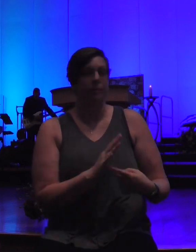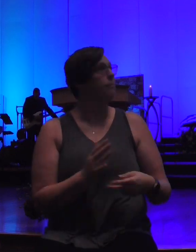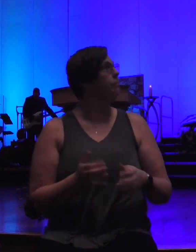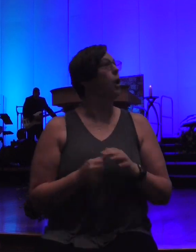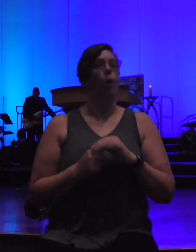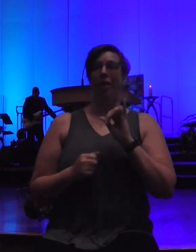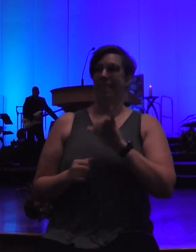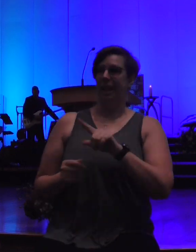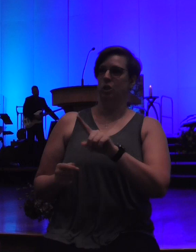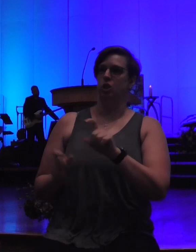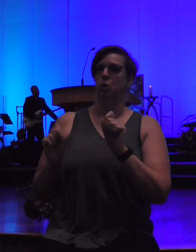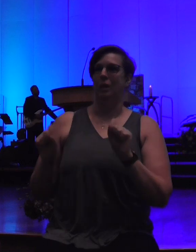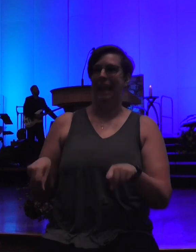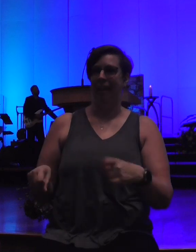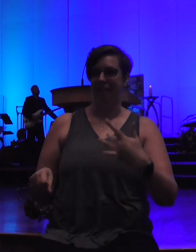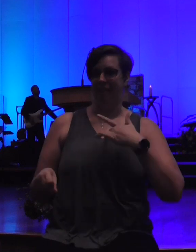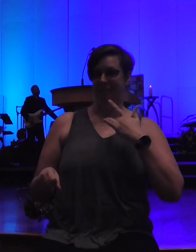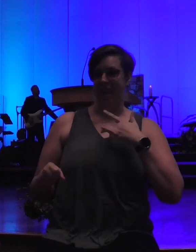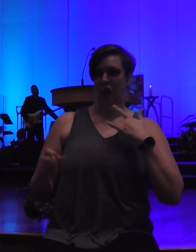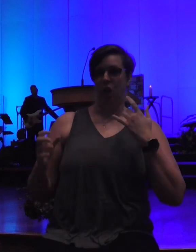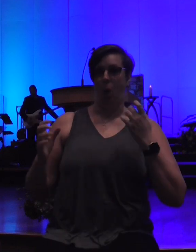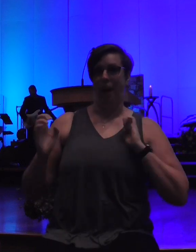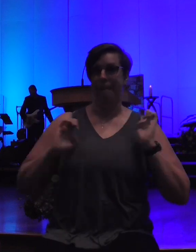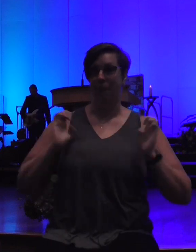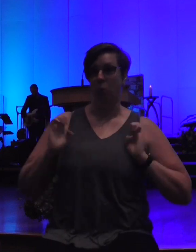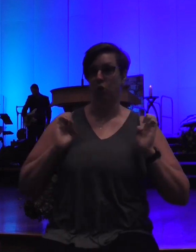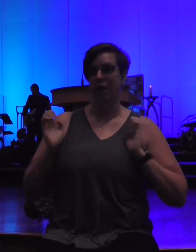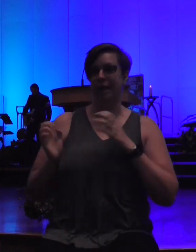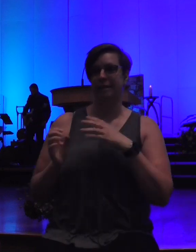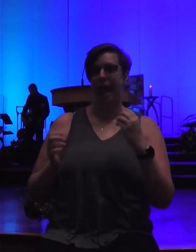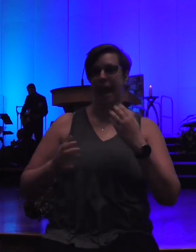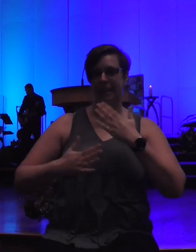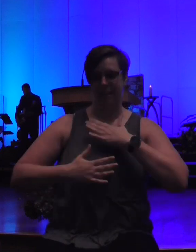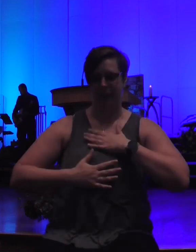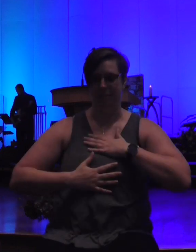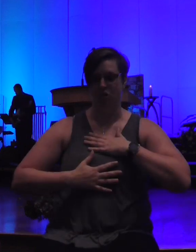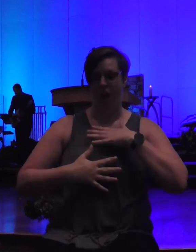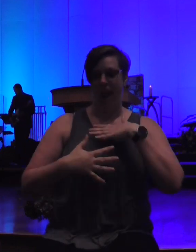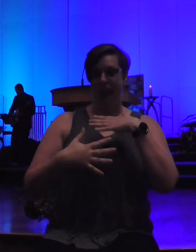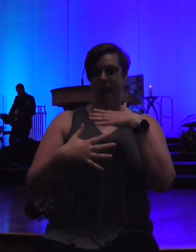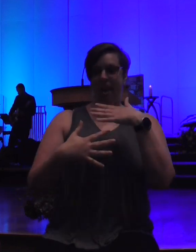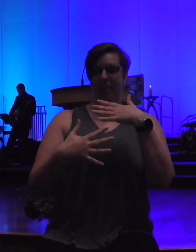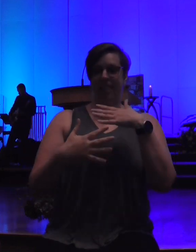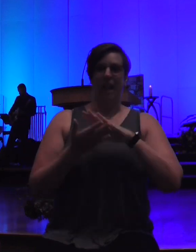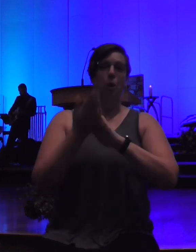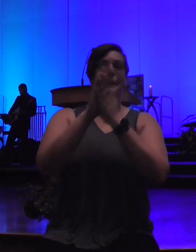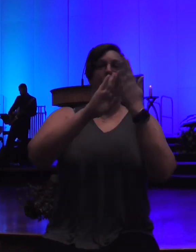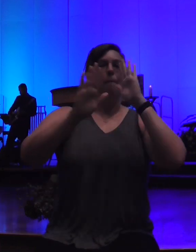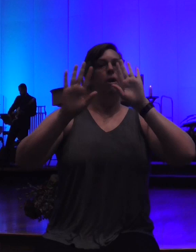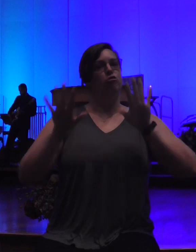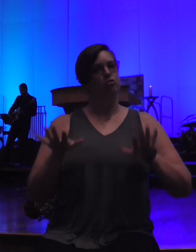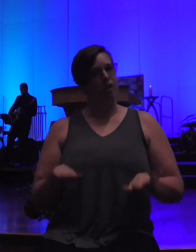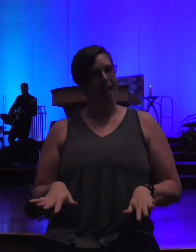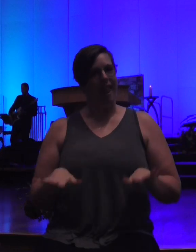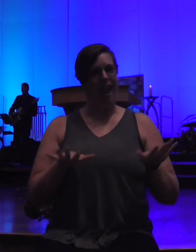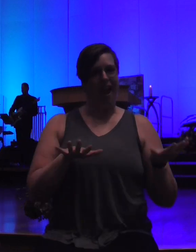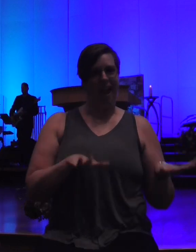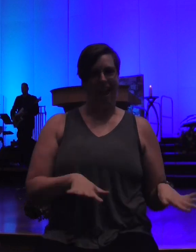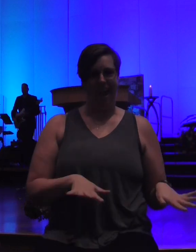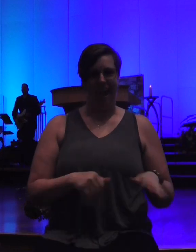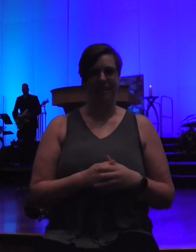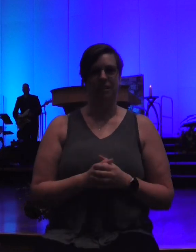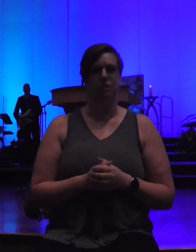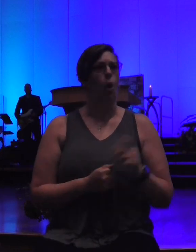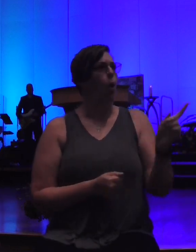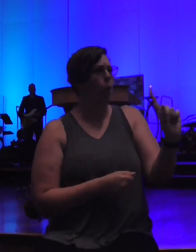get to feel your emotions and you take a breath in and get relaxed and calm. Where do you think